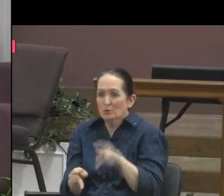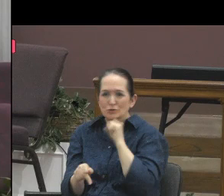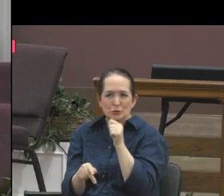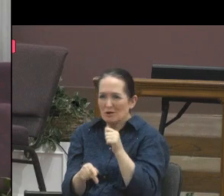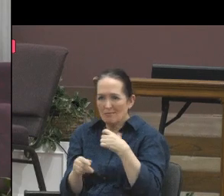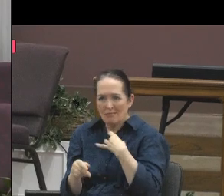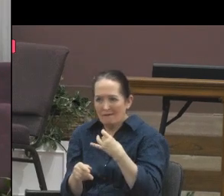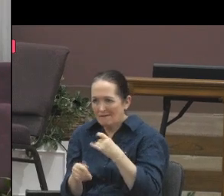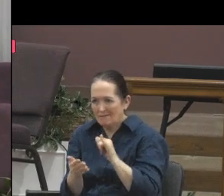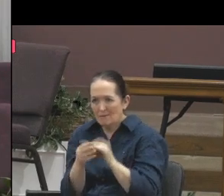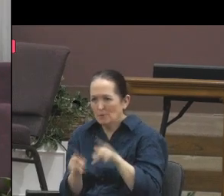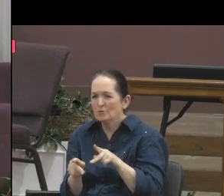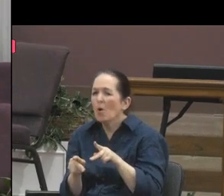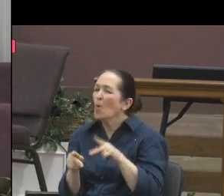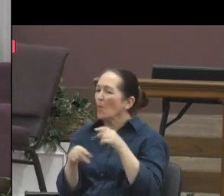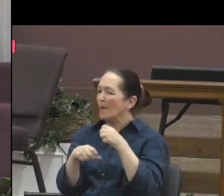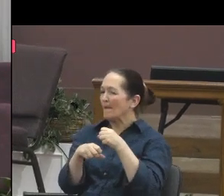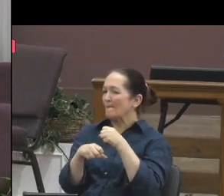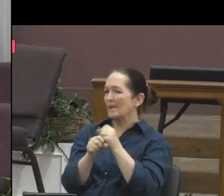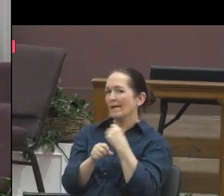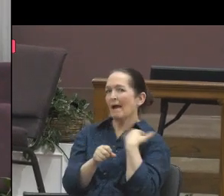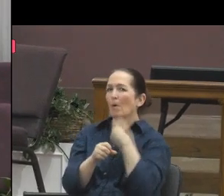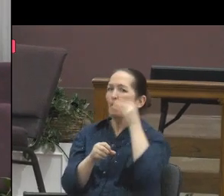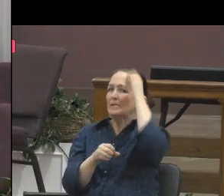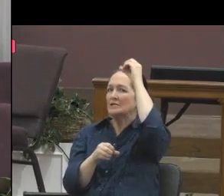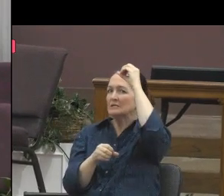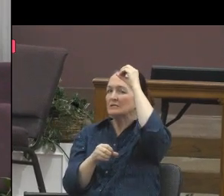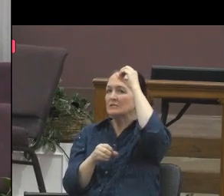Form our opinions based on that.